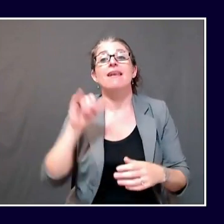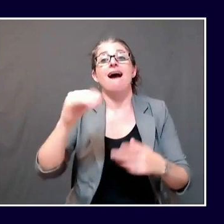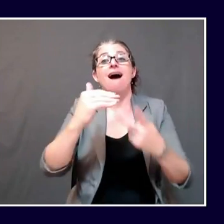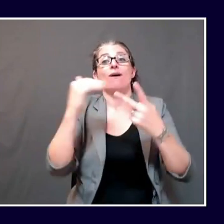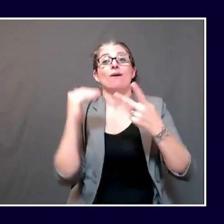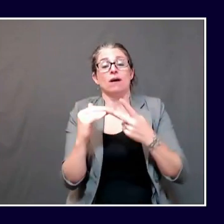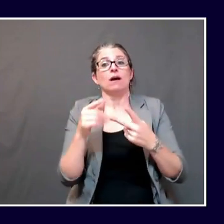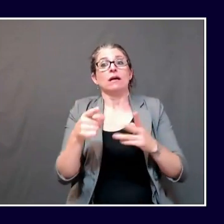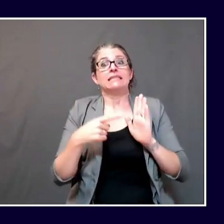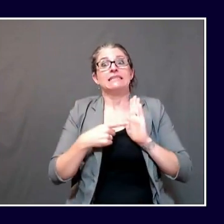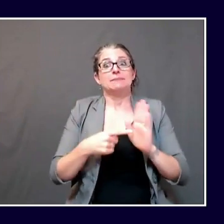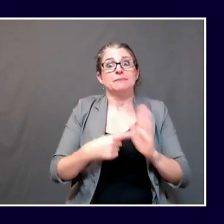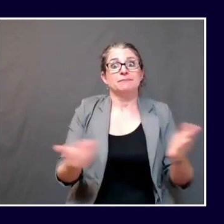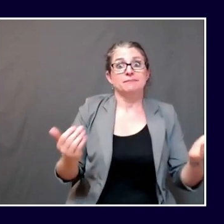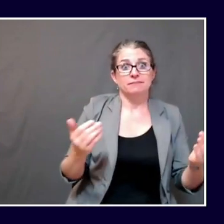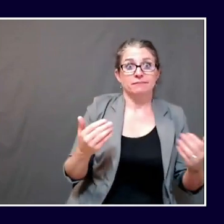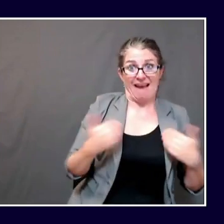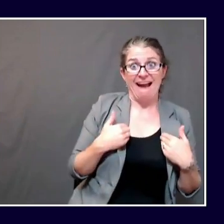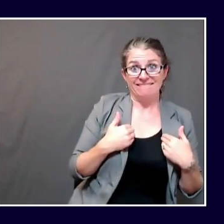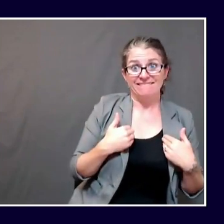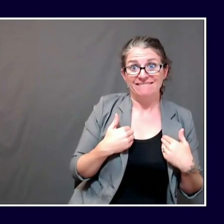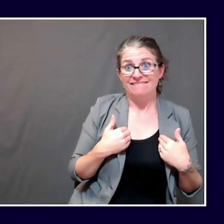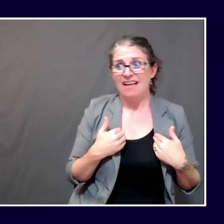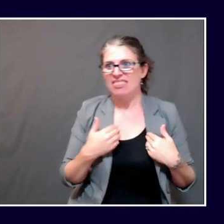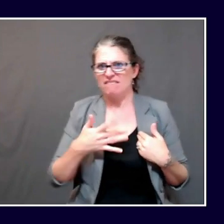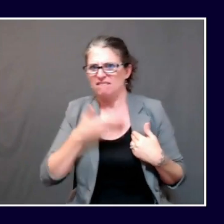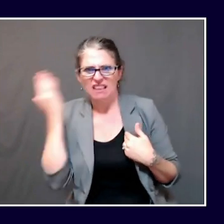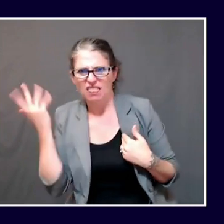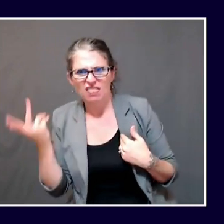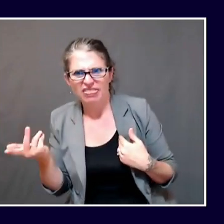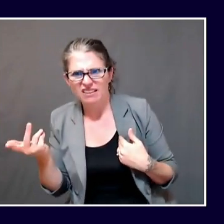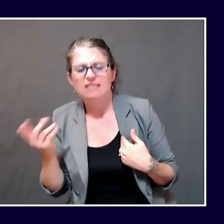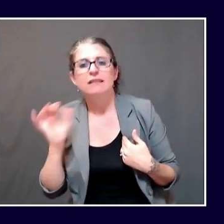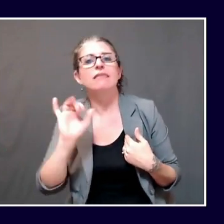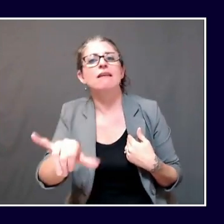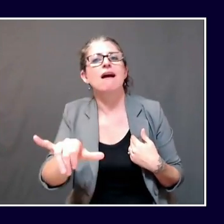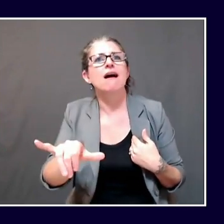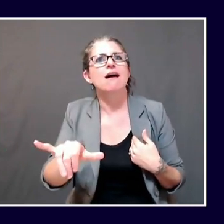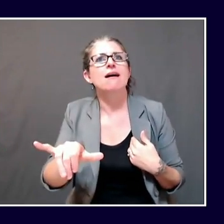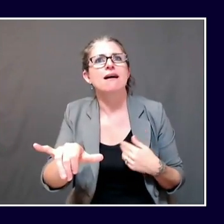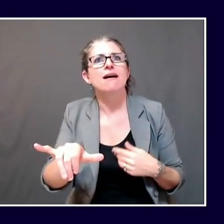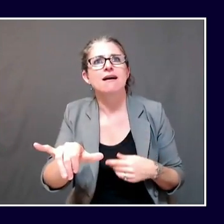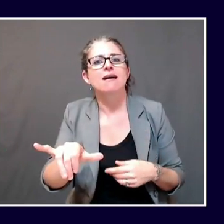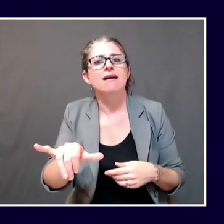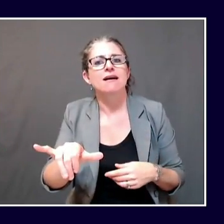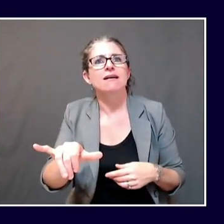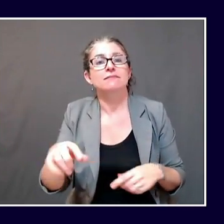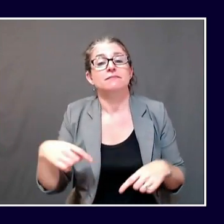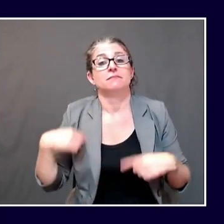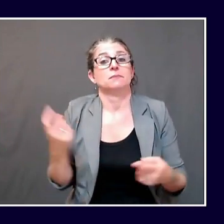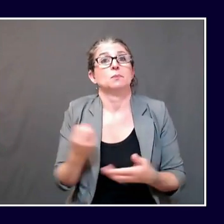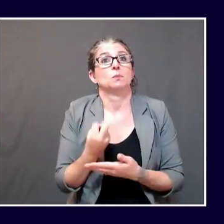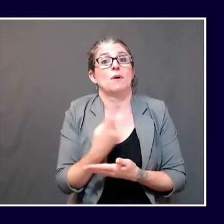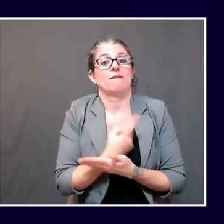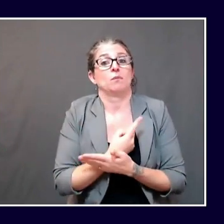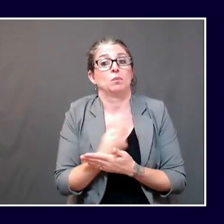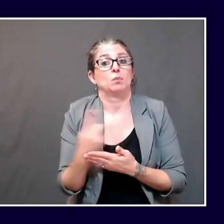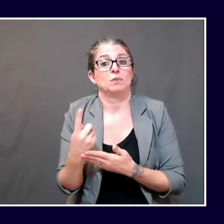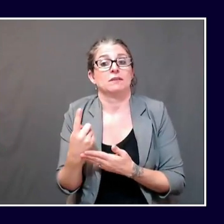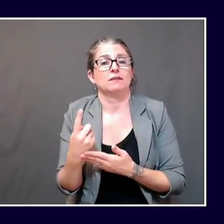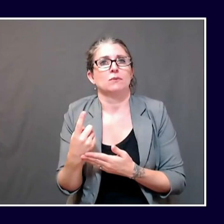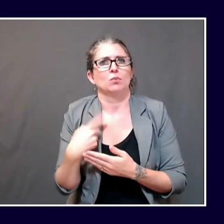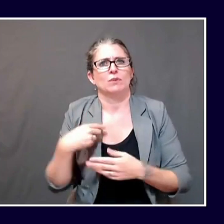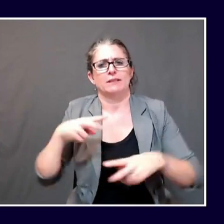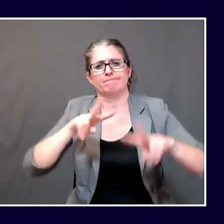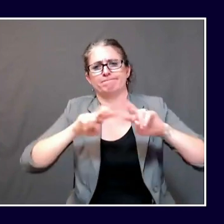were tested were those with symptoms, but Maine was in the vanguard of saying, we want to test everybody who is asymptomatic. We were among